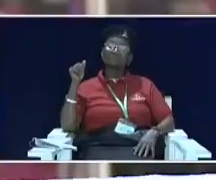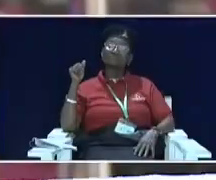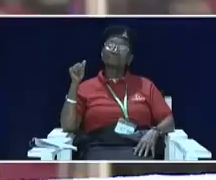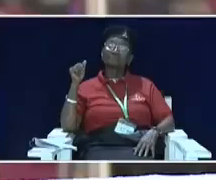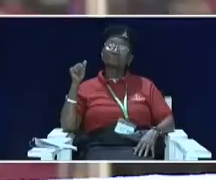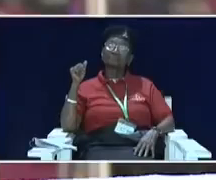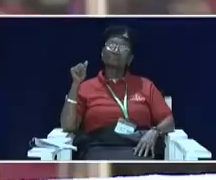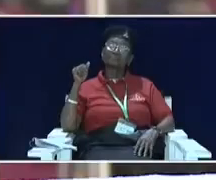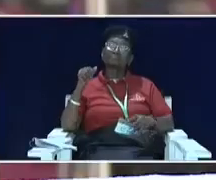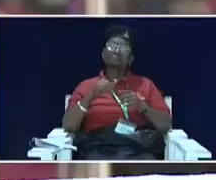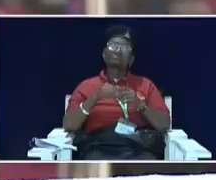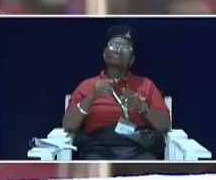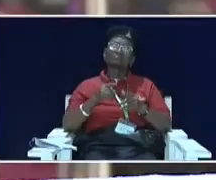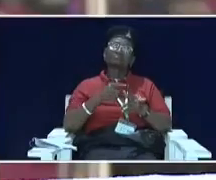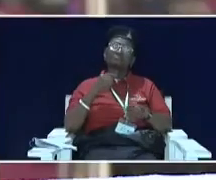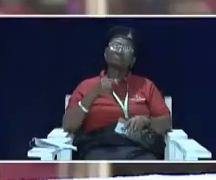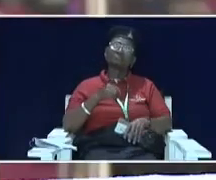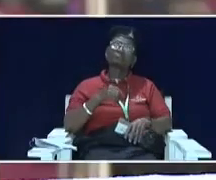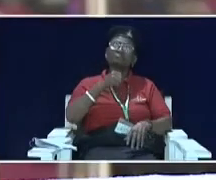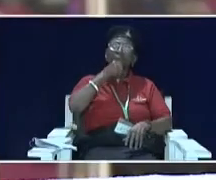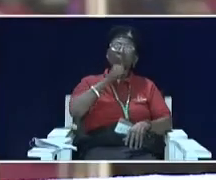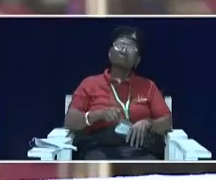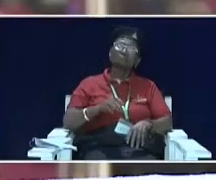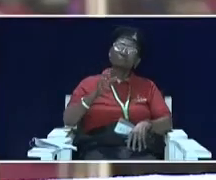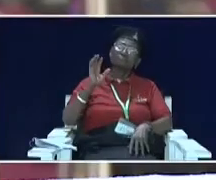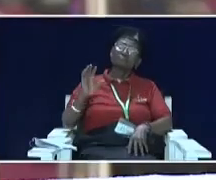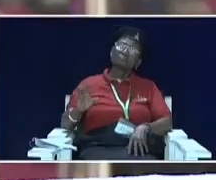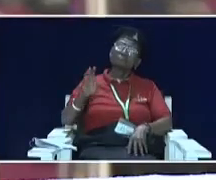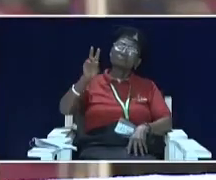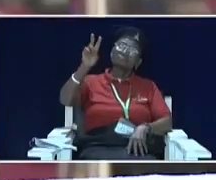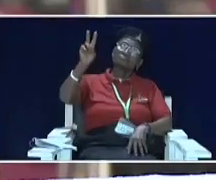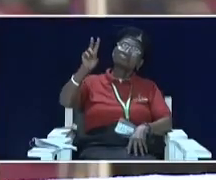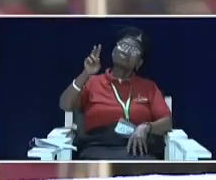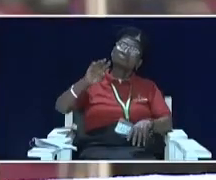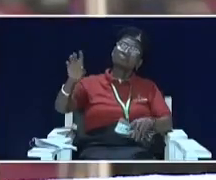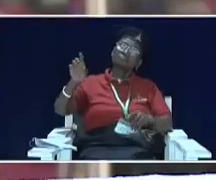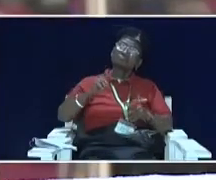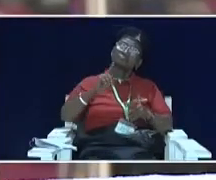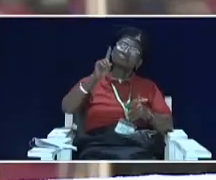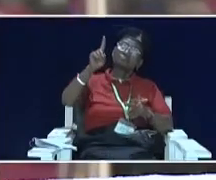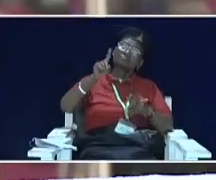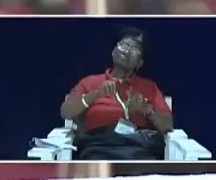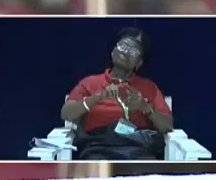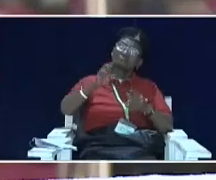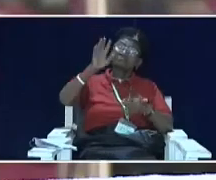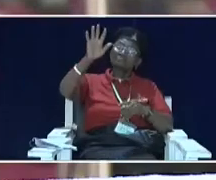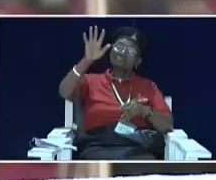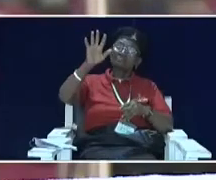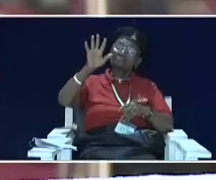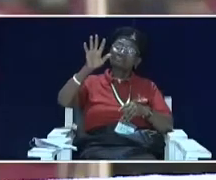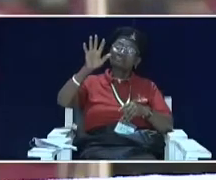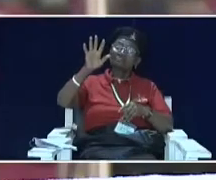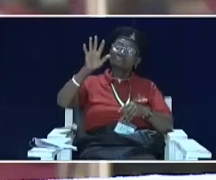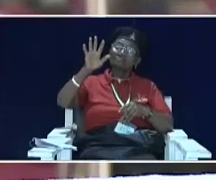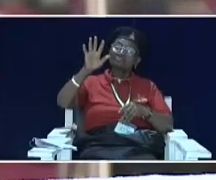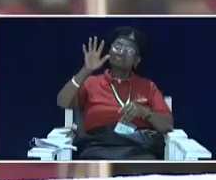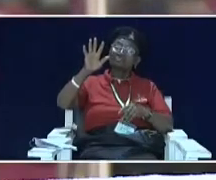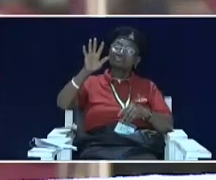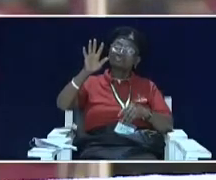In 1 Samuel chapter 2, from verse 1 to 5, 1 Samuel chapter 2, from verse 1 to 5,